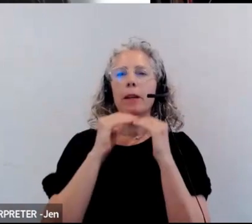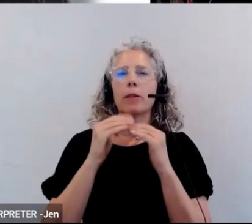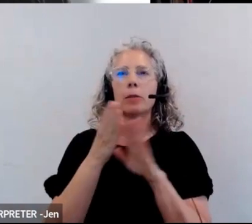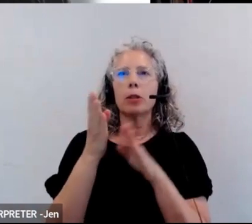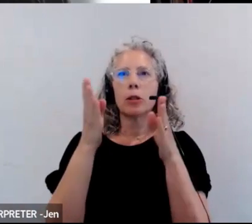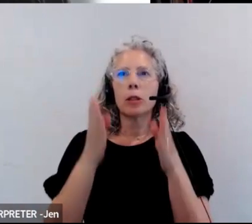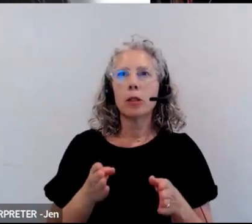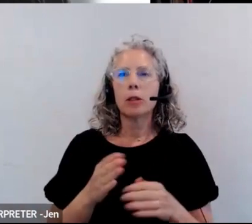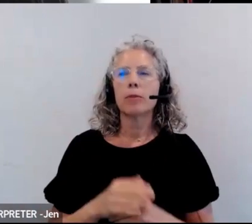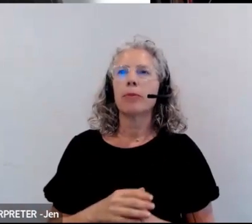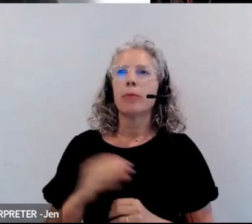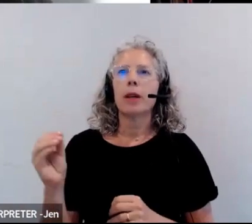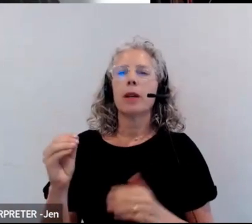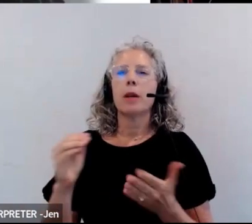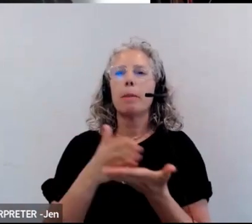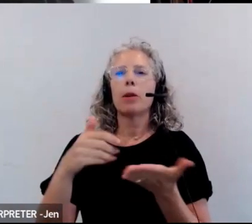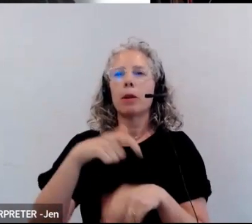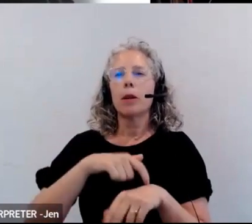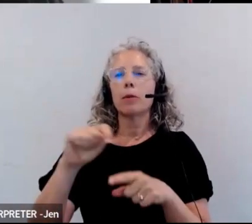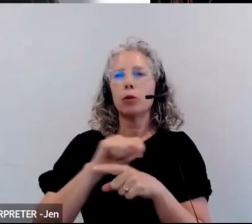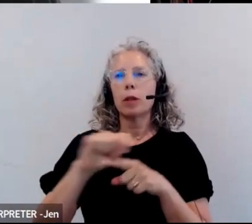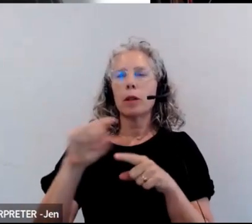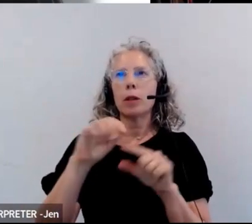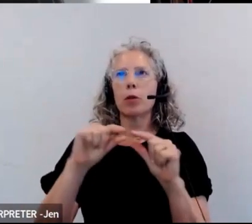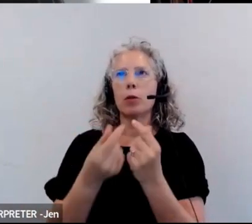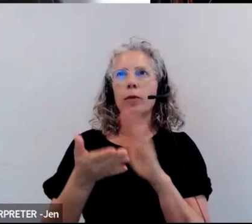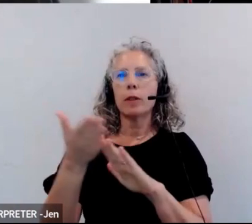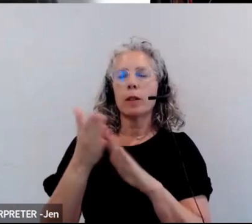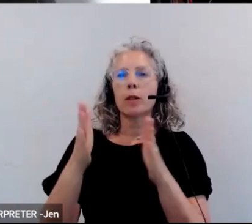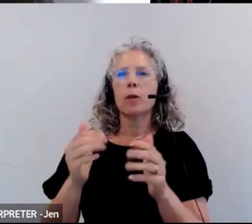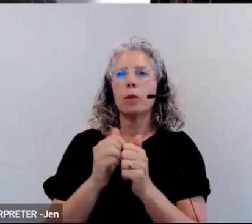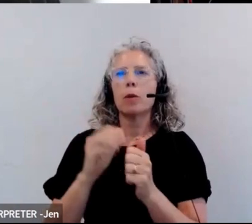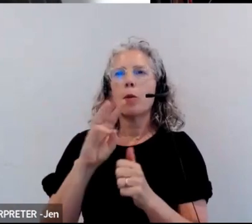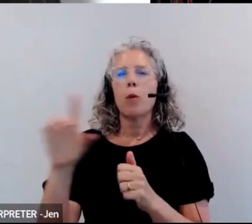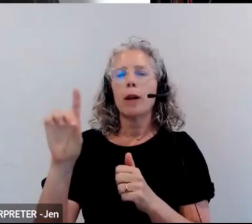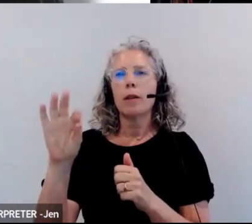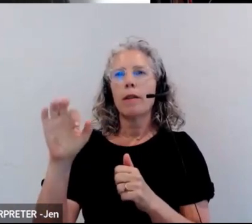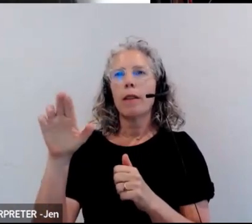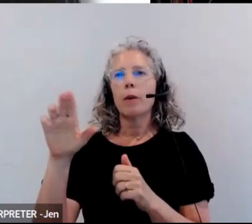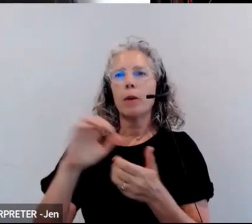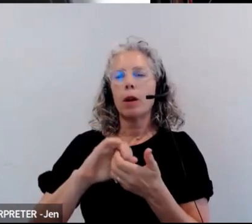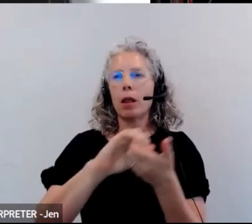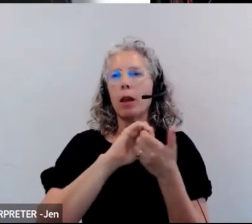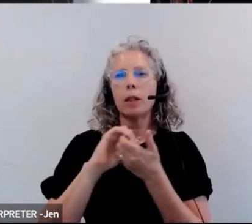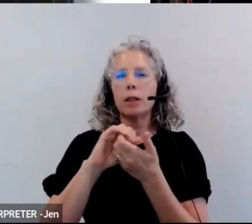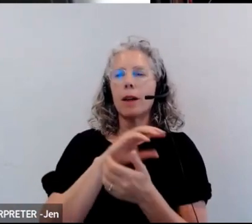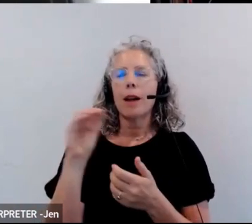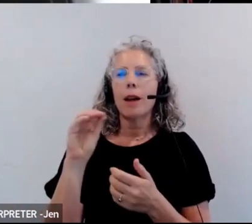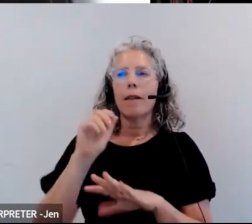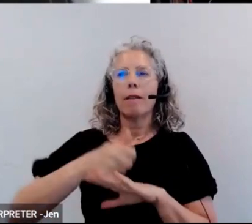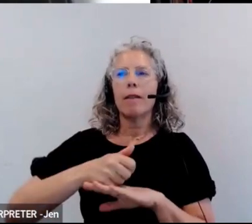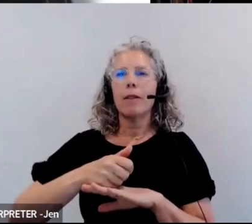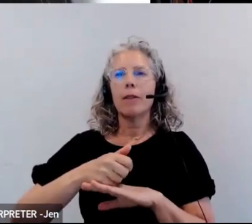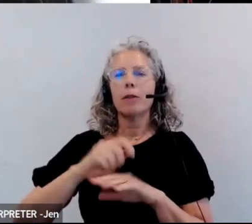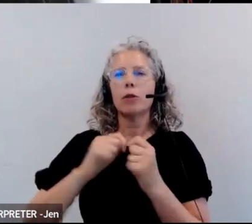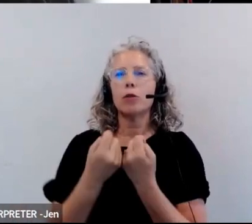specialist and also a part-time trainer and group facilitator with the Wildflower Alliance, as well as a founder of a